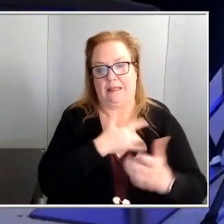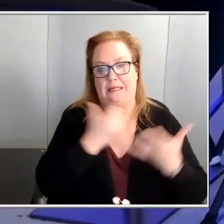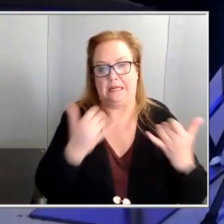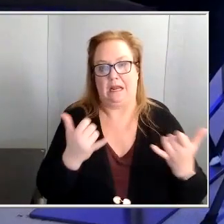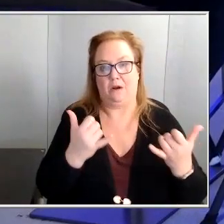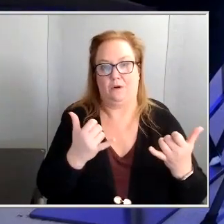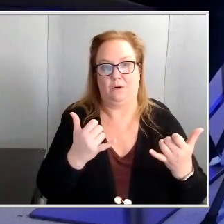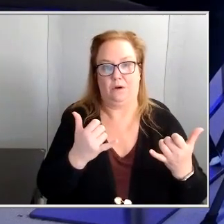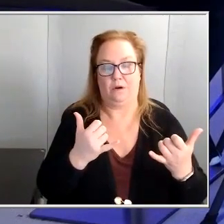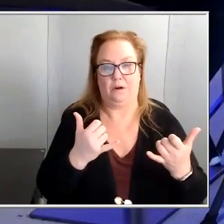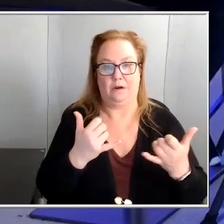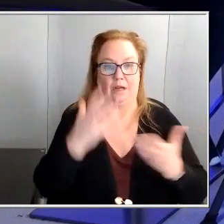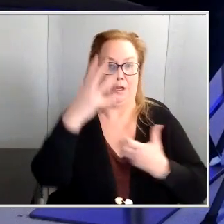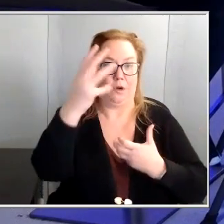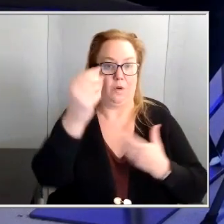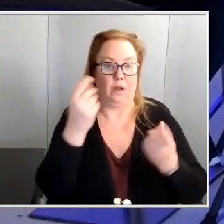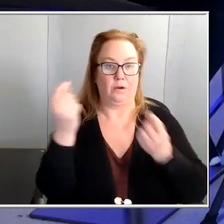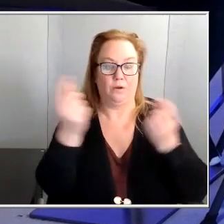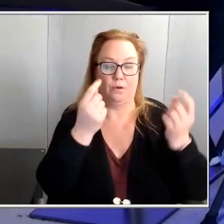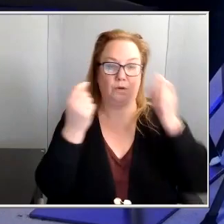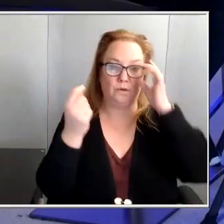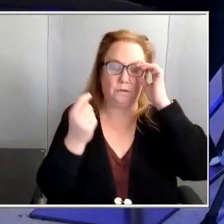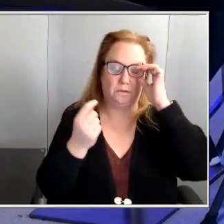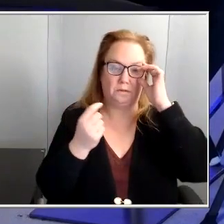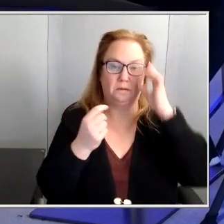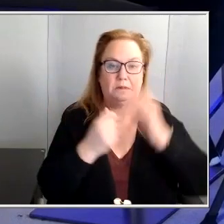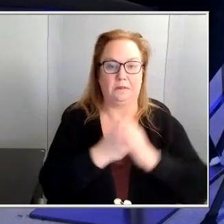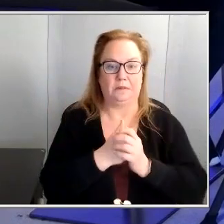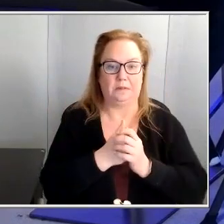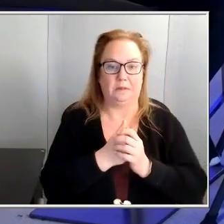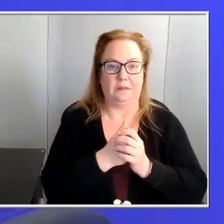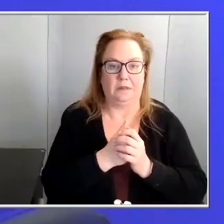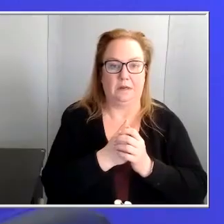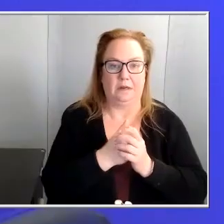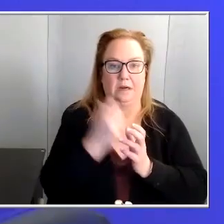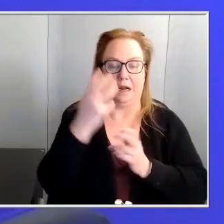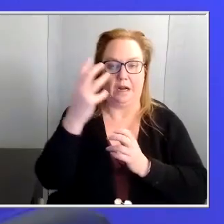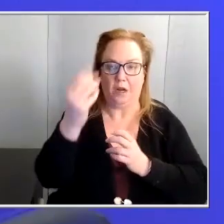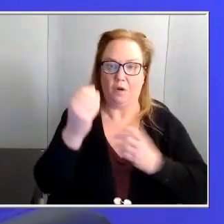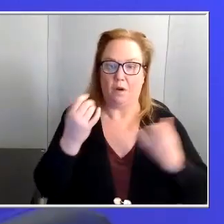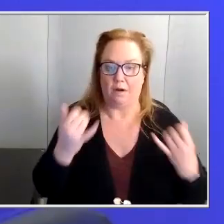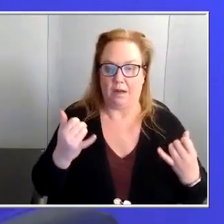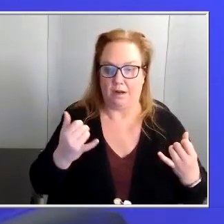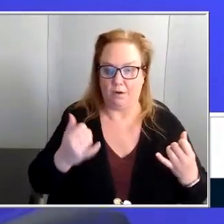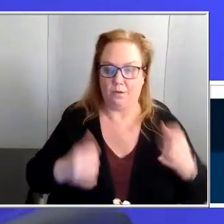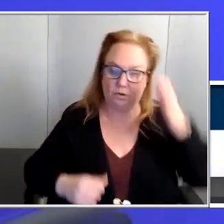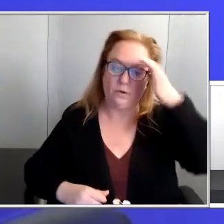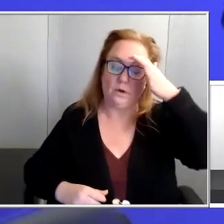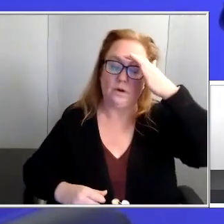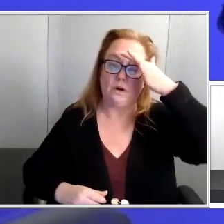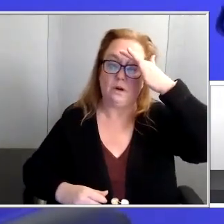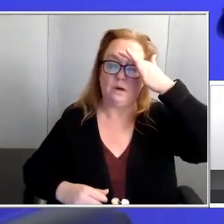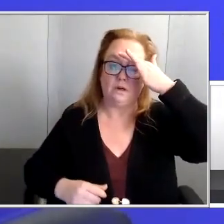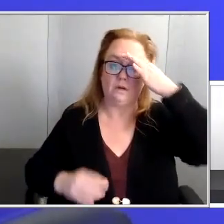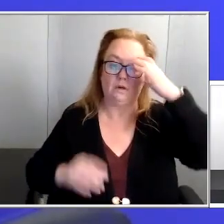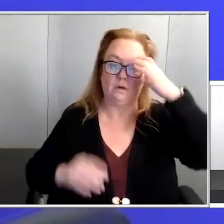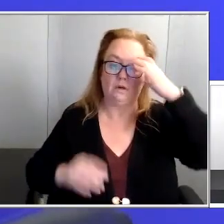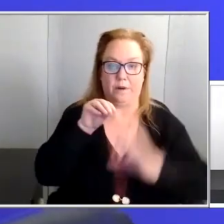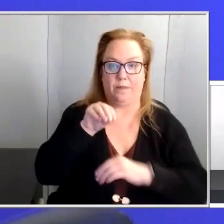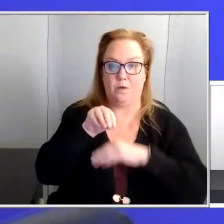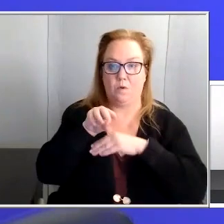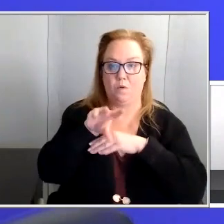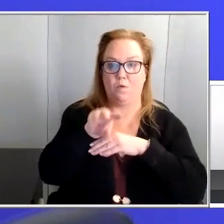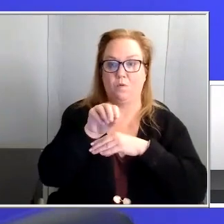you able to kind of go out and do what you want? Yeah, I can do what I want. With the radiation, I